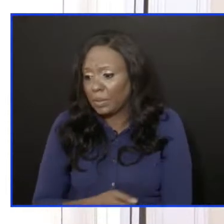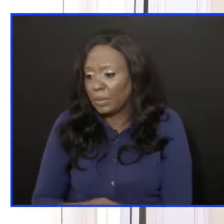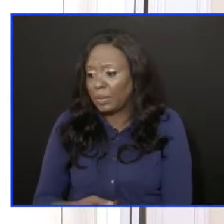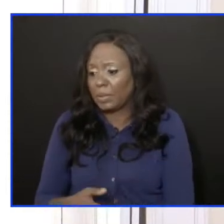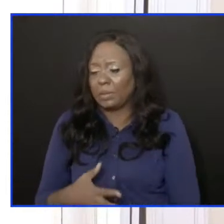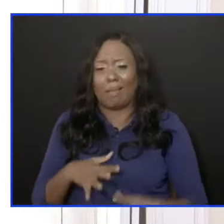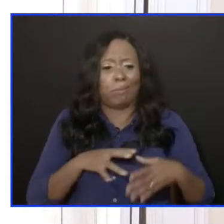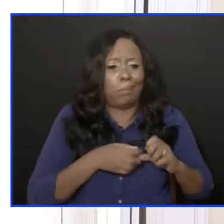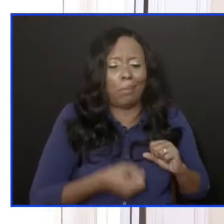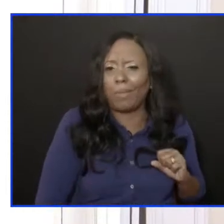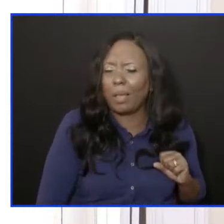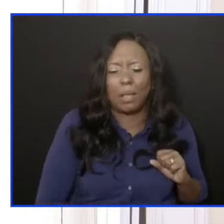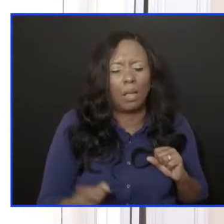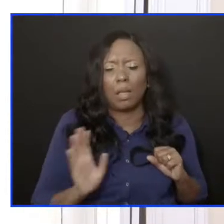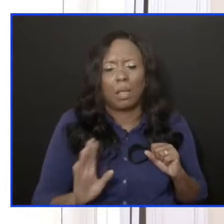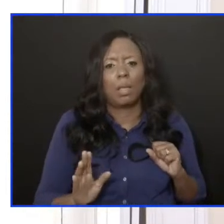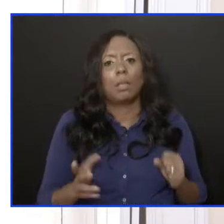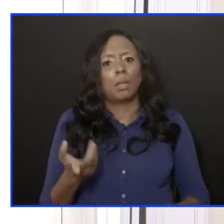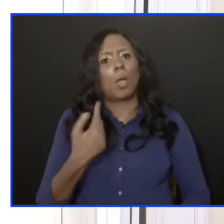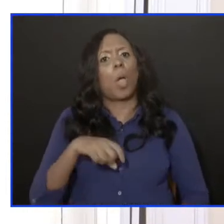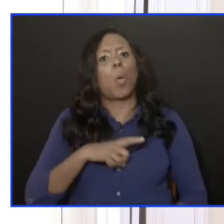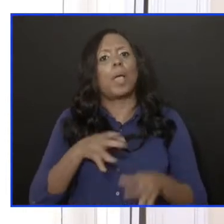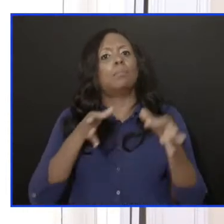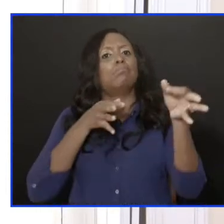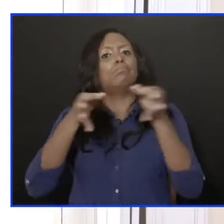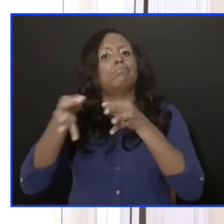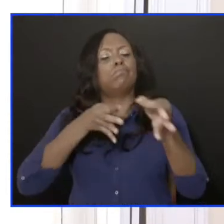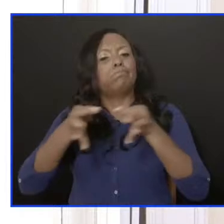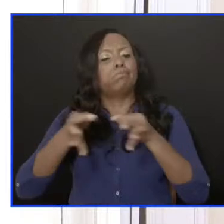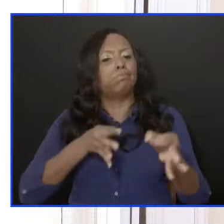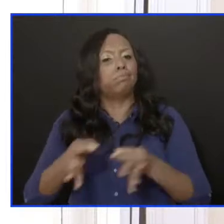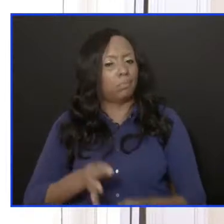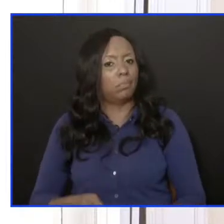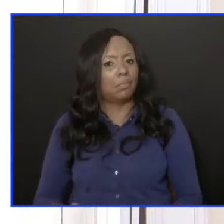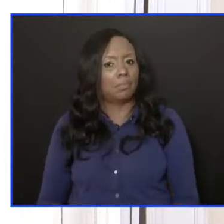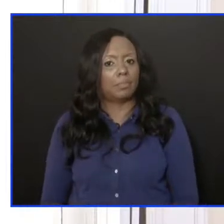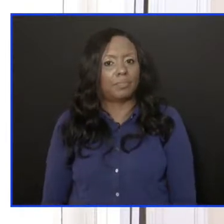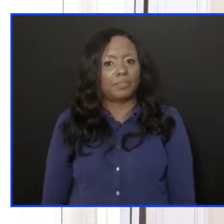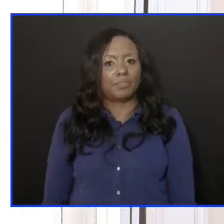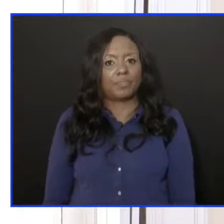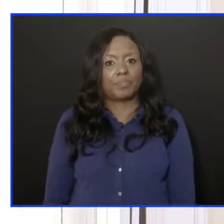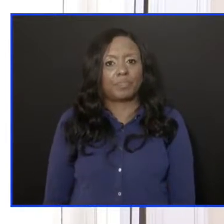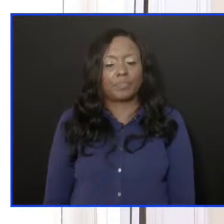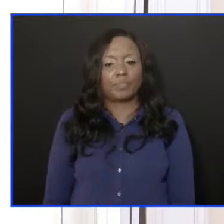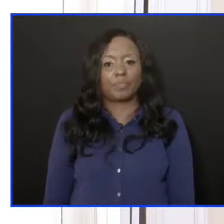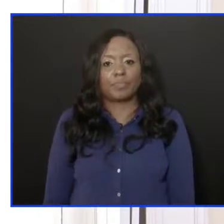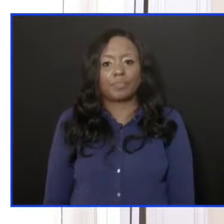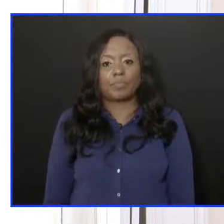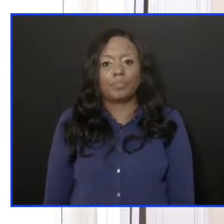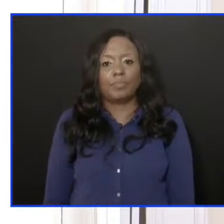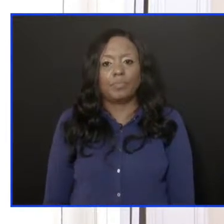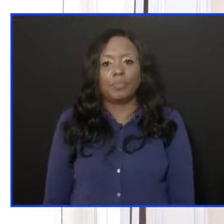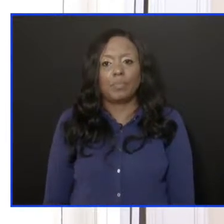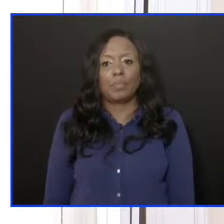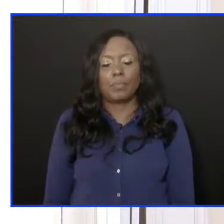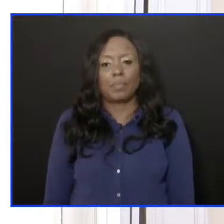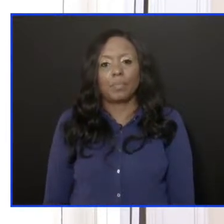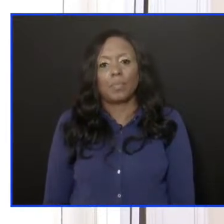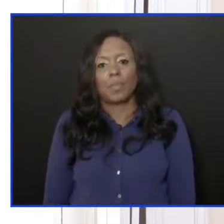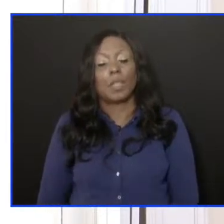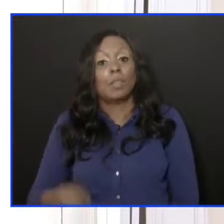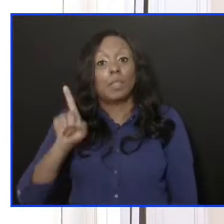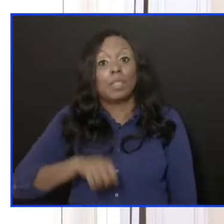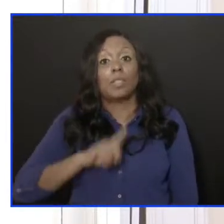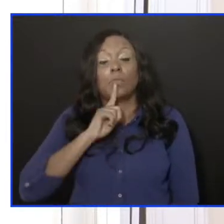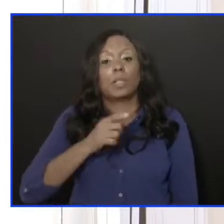the disparity with respect that occurred, largely one with respect to understanding the drafting,